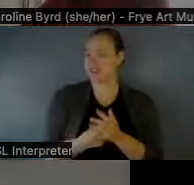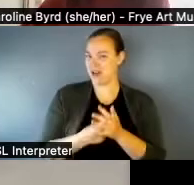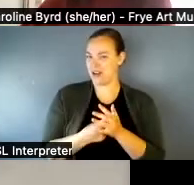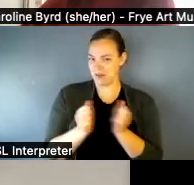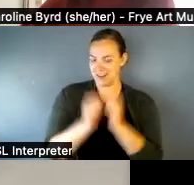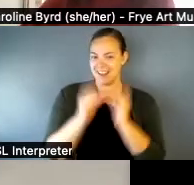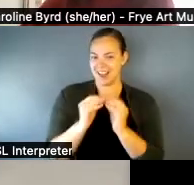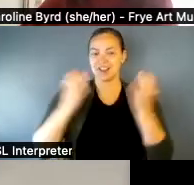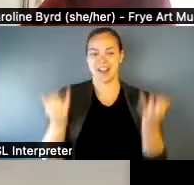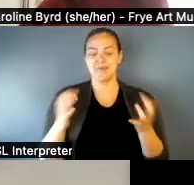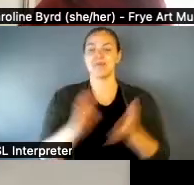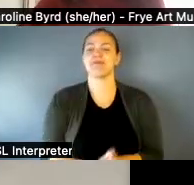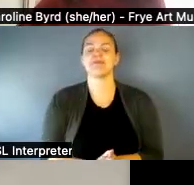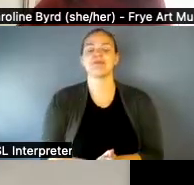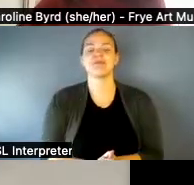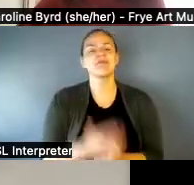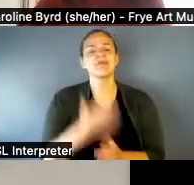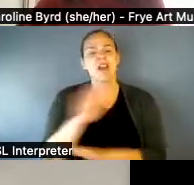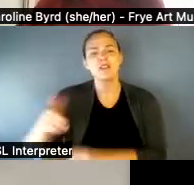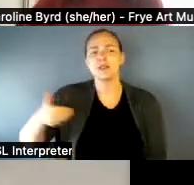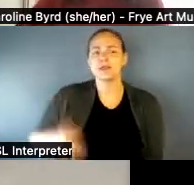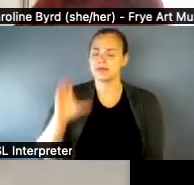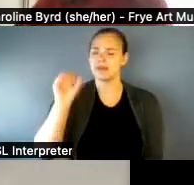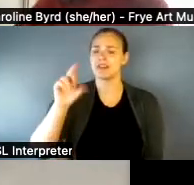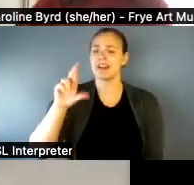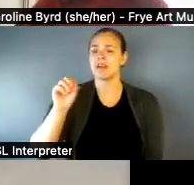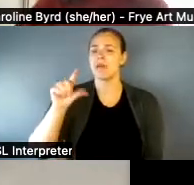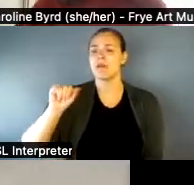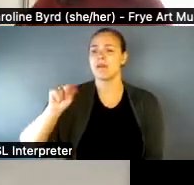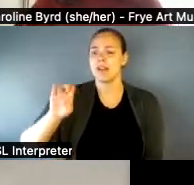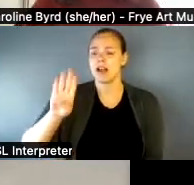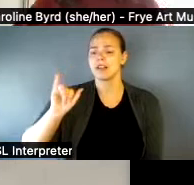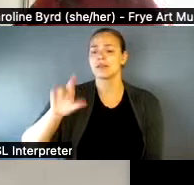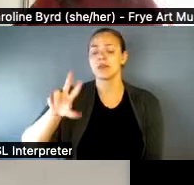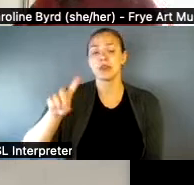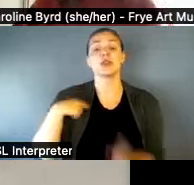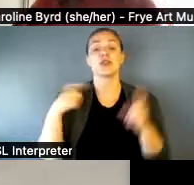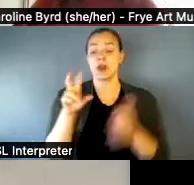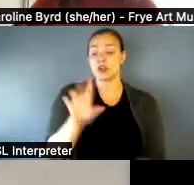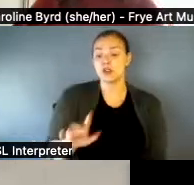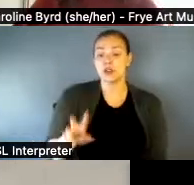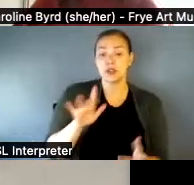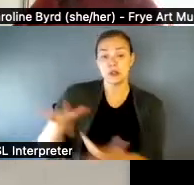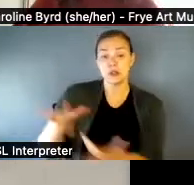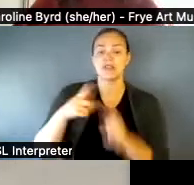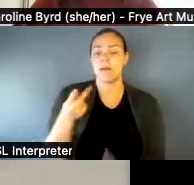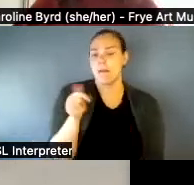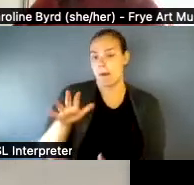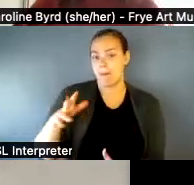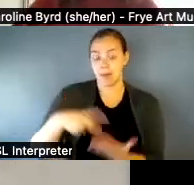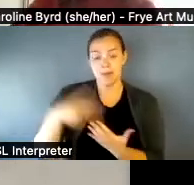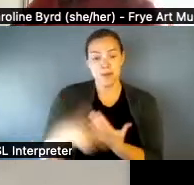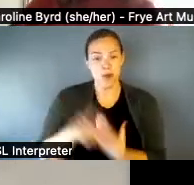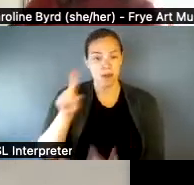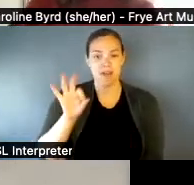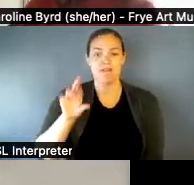Good afternoon, everyone. My name is Caroline Bird. I'm the manager of tours and public programs at the Frye Art